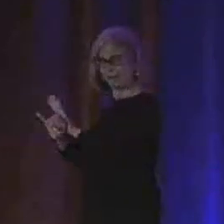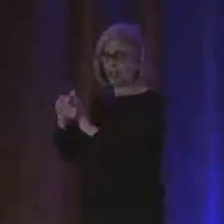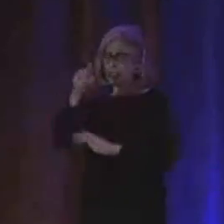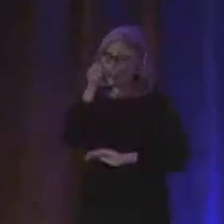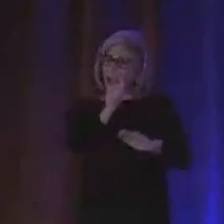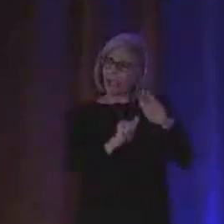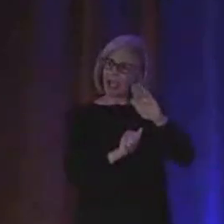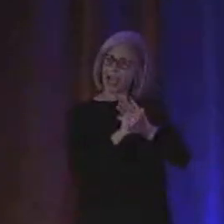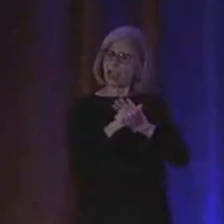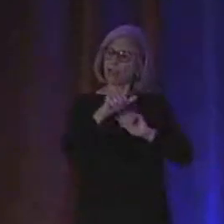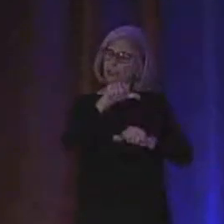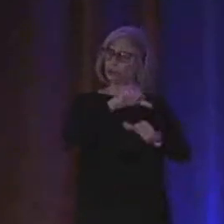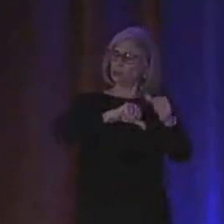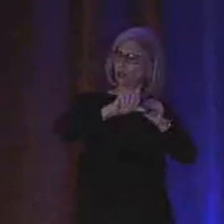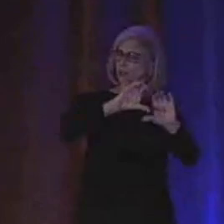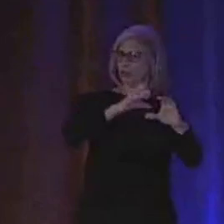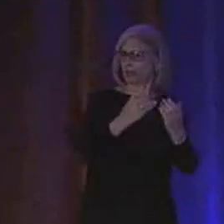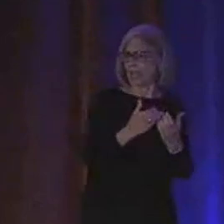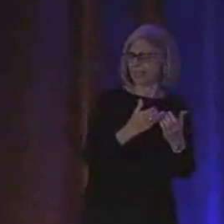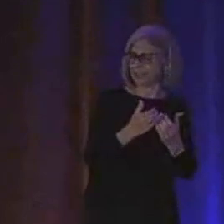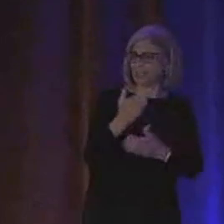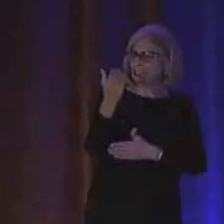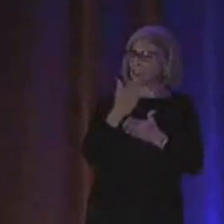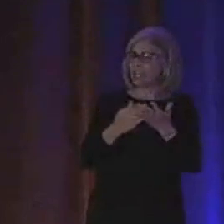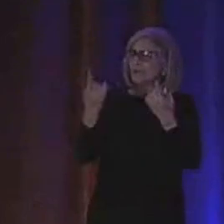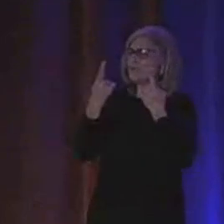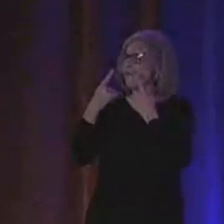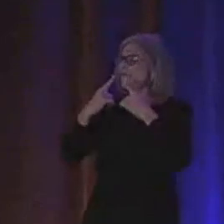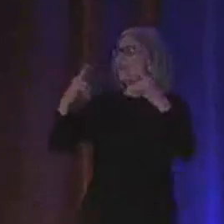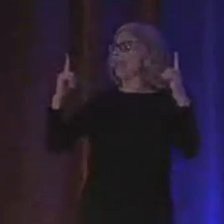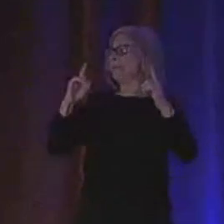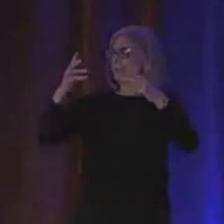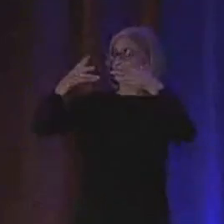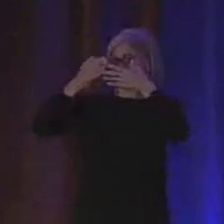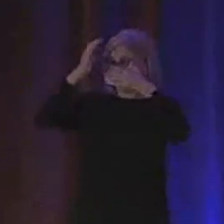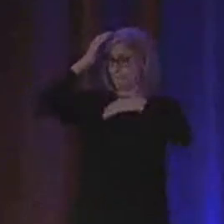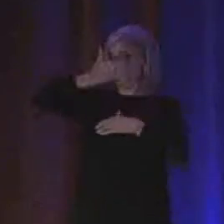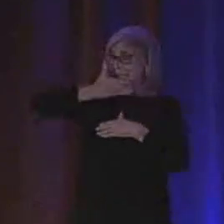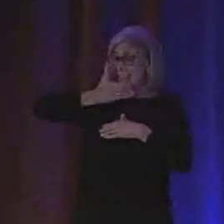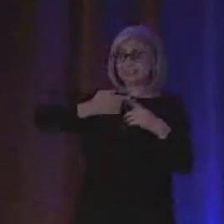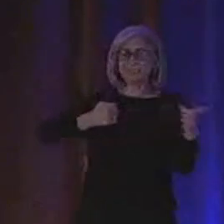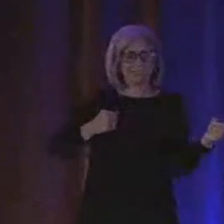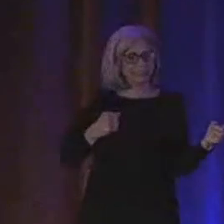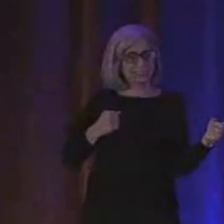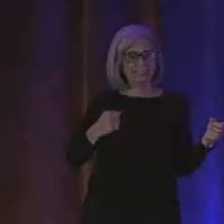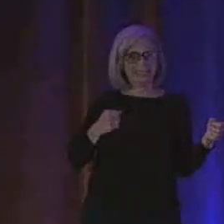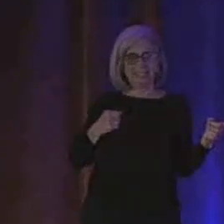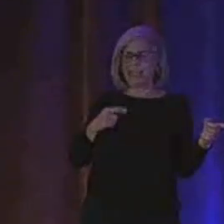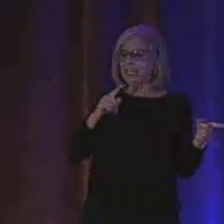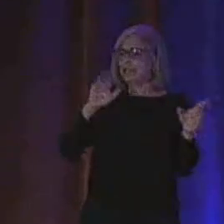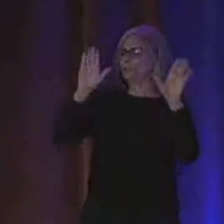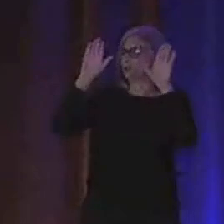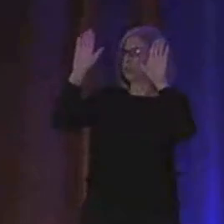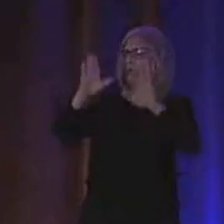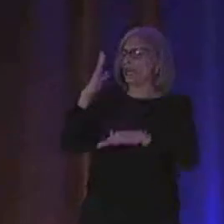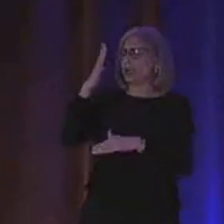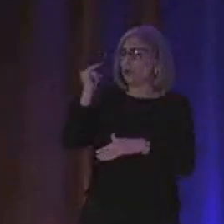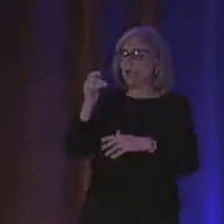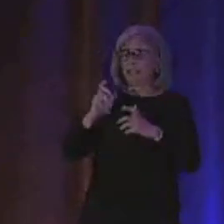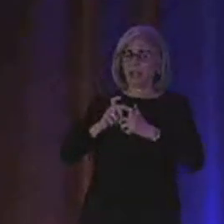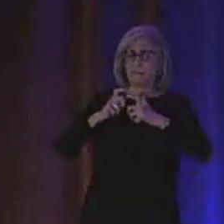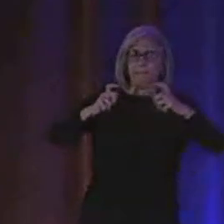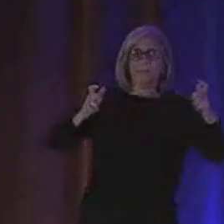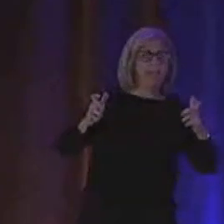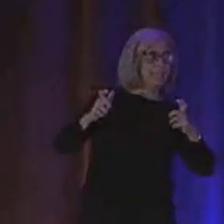class. Some of the well-known masks are the Bauta. This mask was great because it had this big jaw, so you could